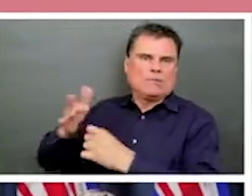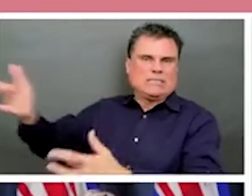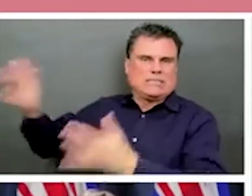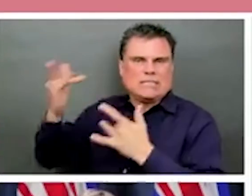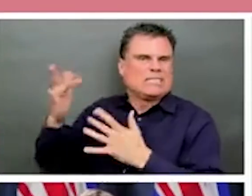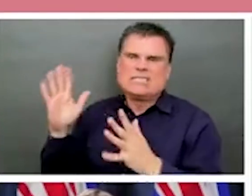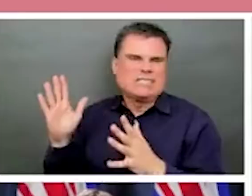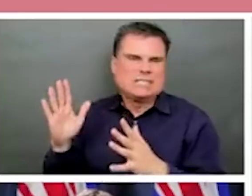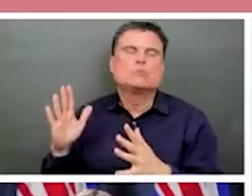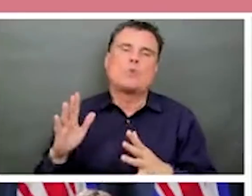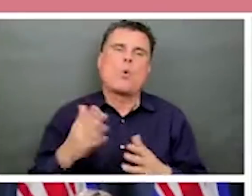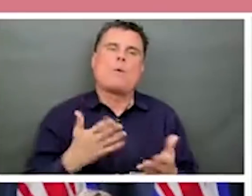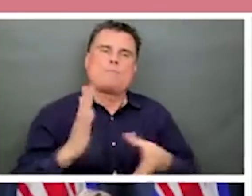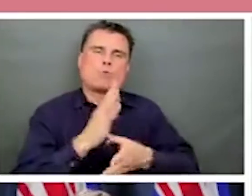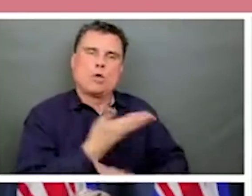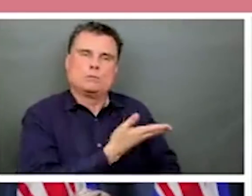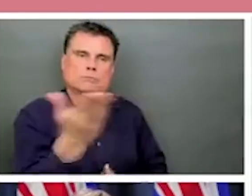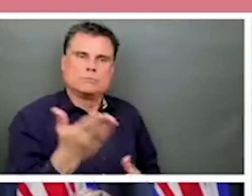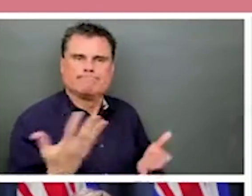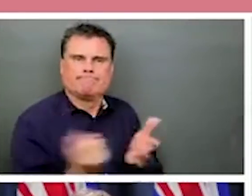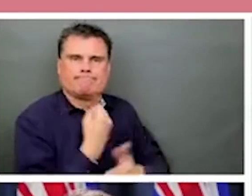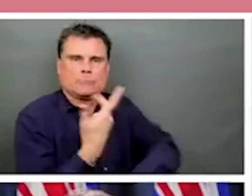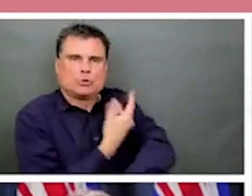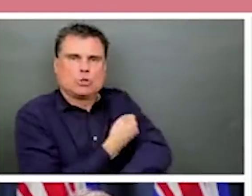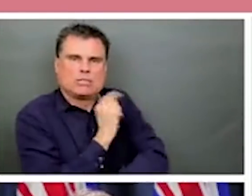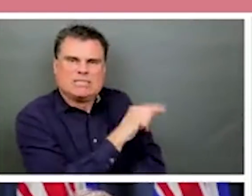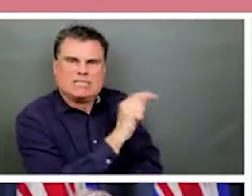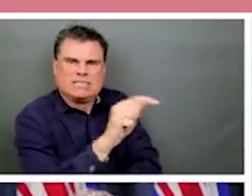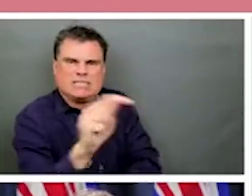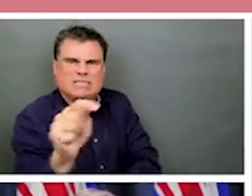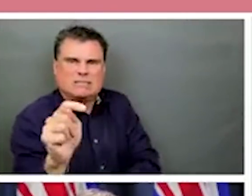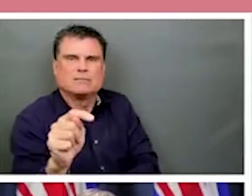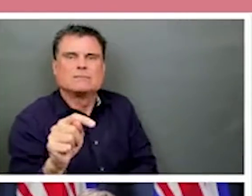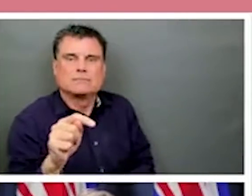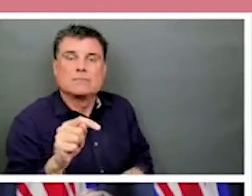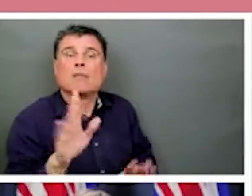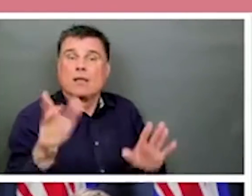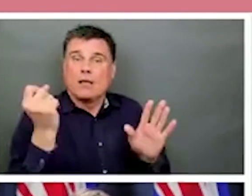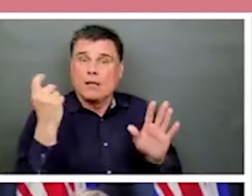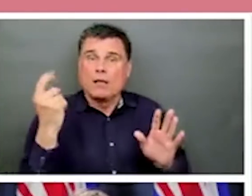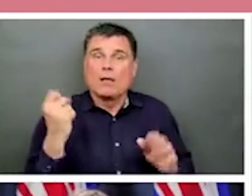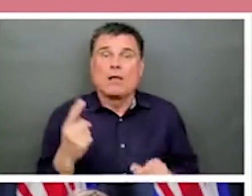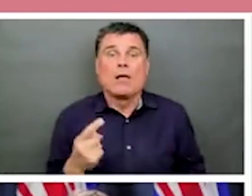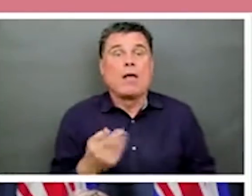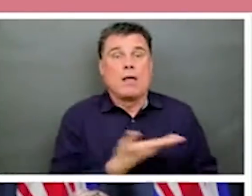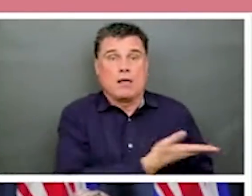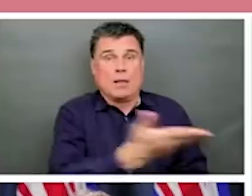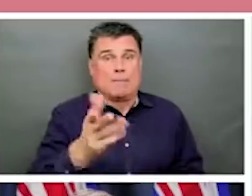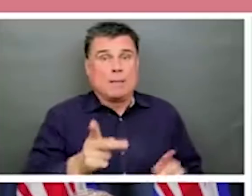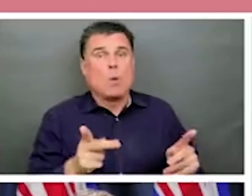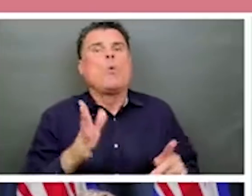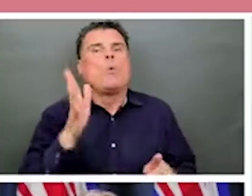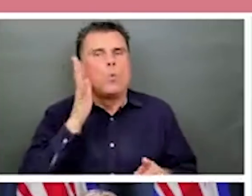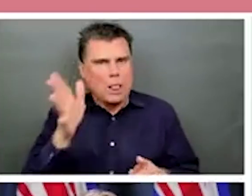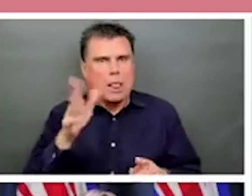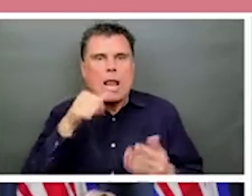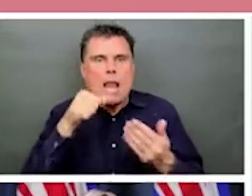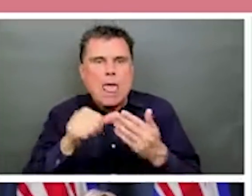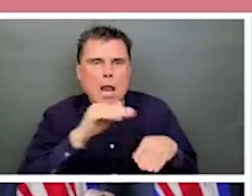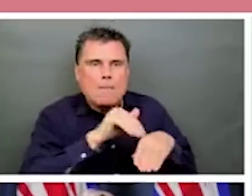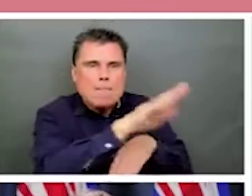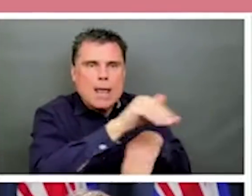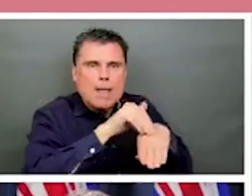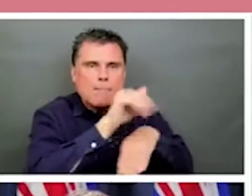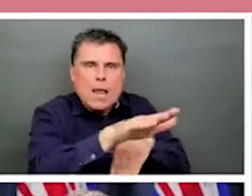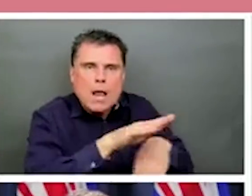are, and those groups will be receiving a personalized letter from the ministry and the PHSA,